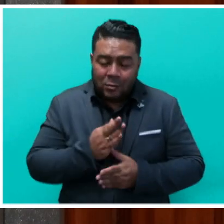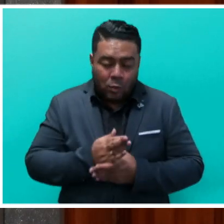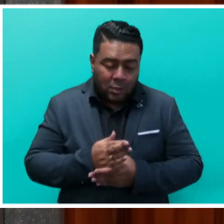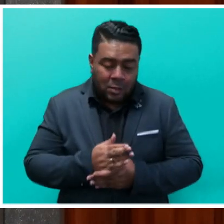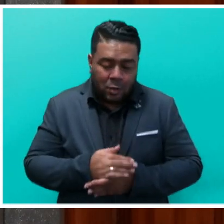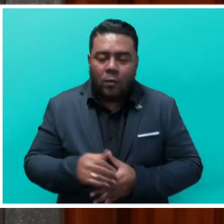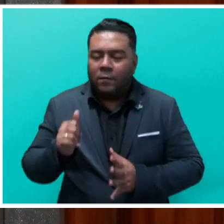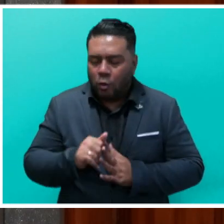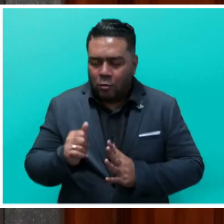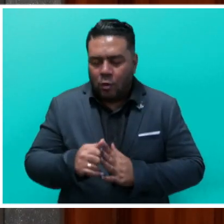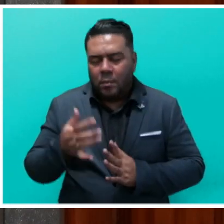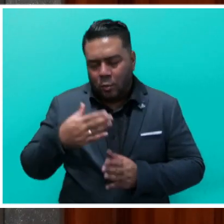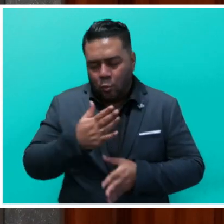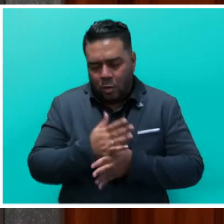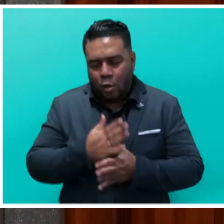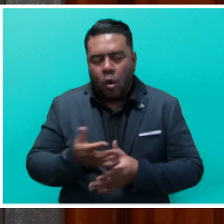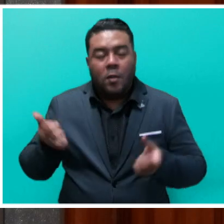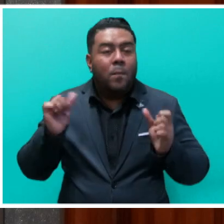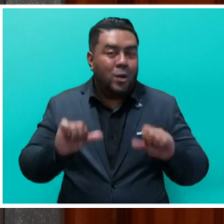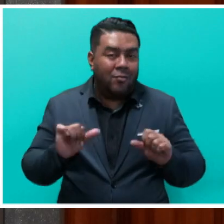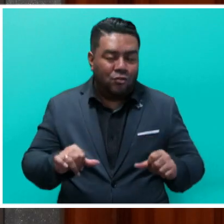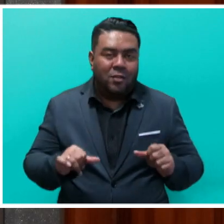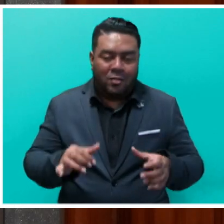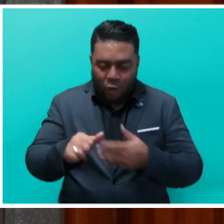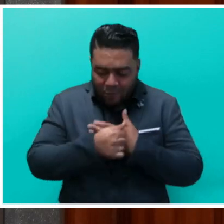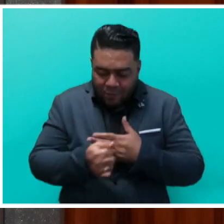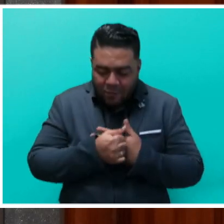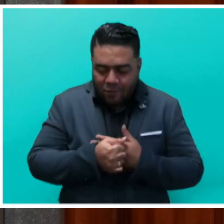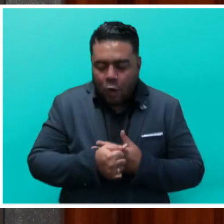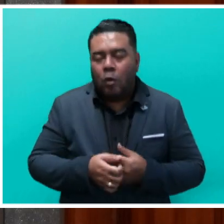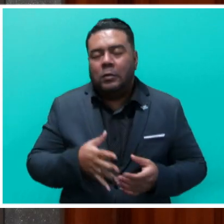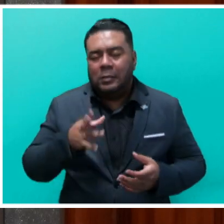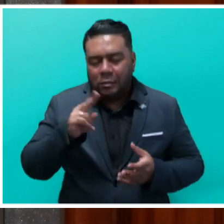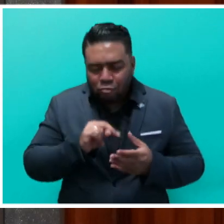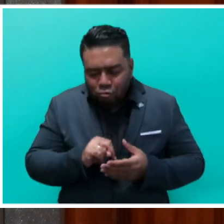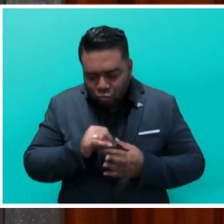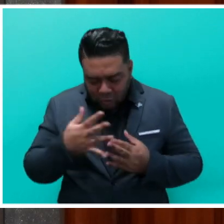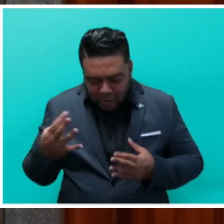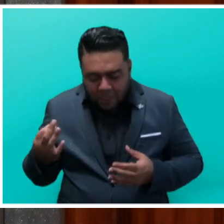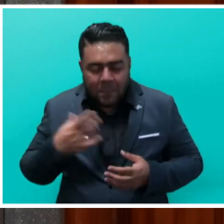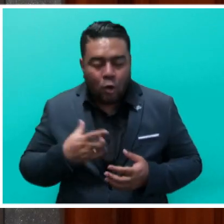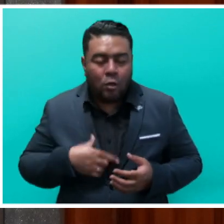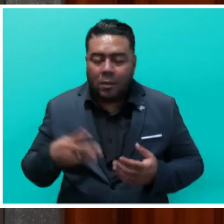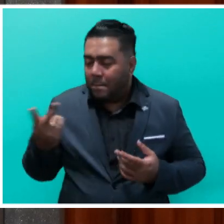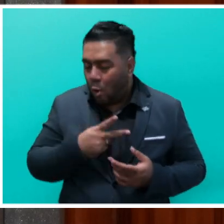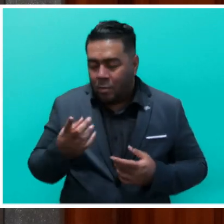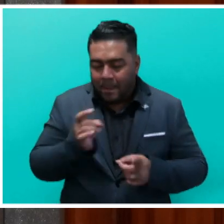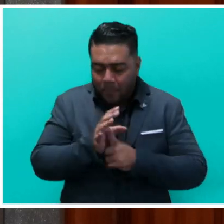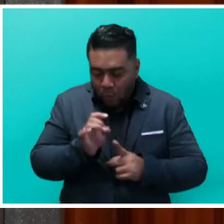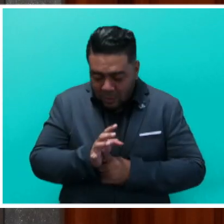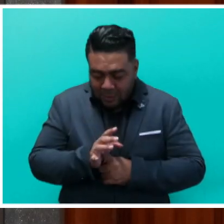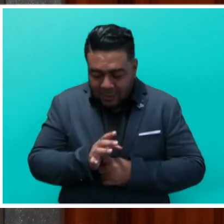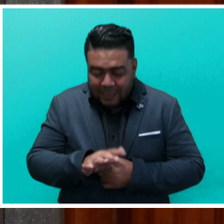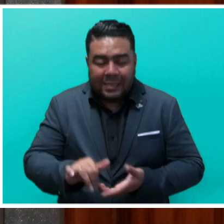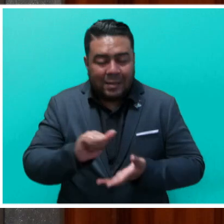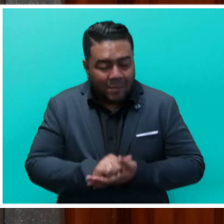also been working on the protection and conservation of our native tree species, mainly because of both their significant importance in